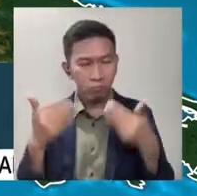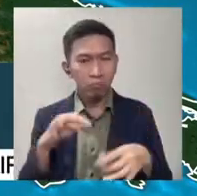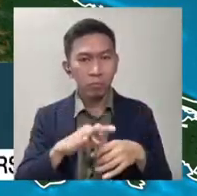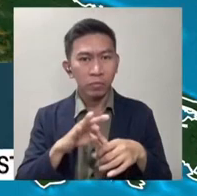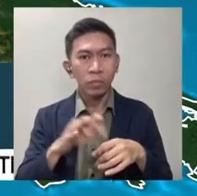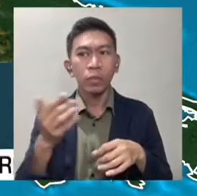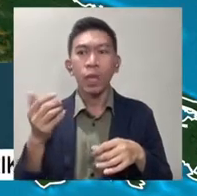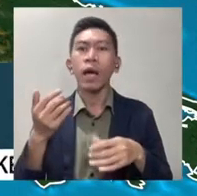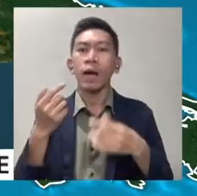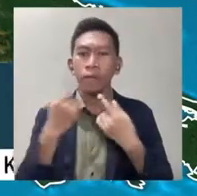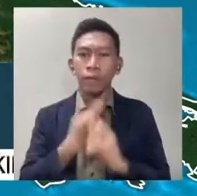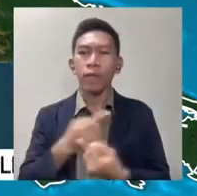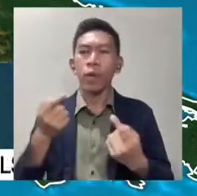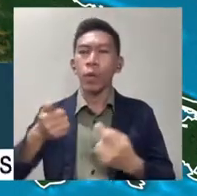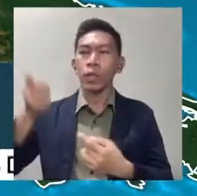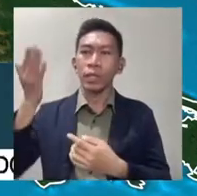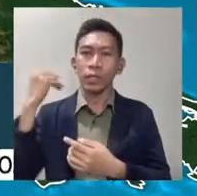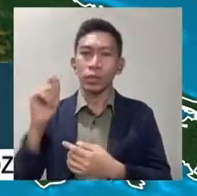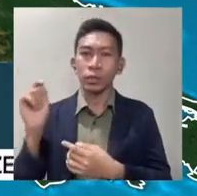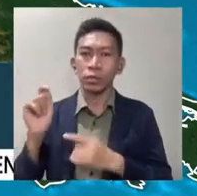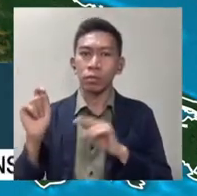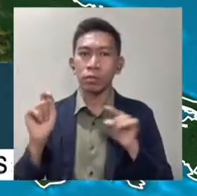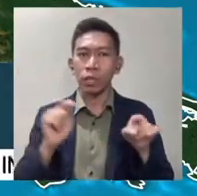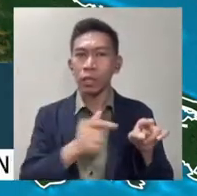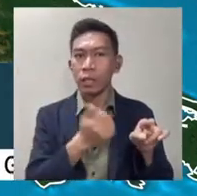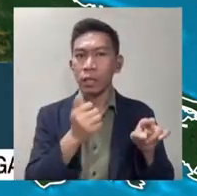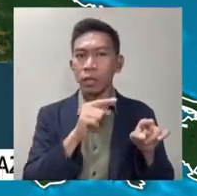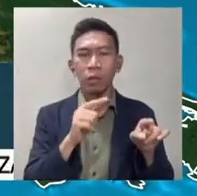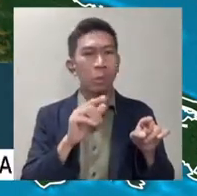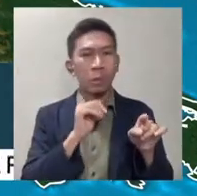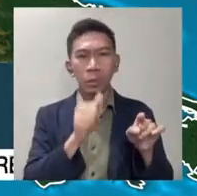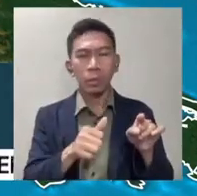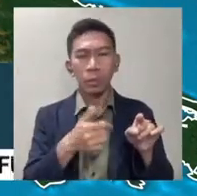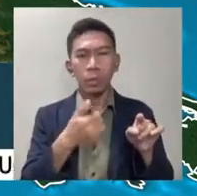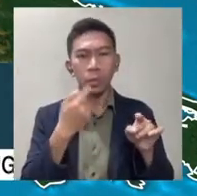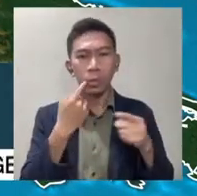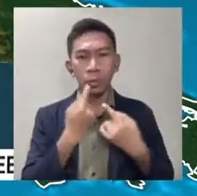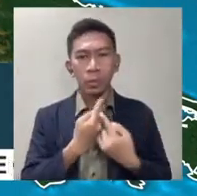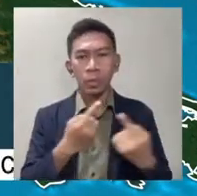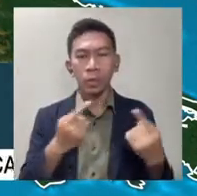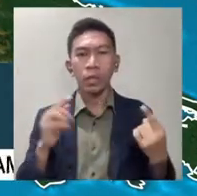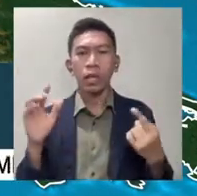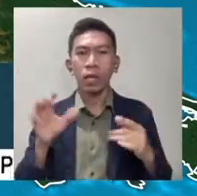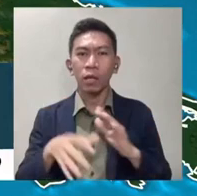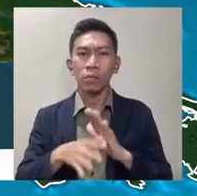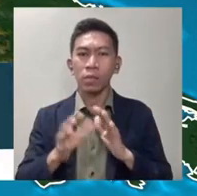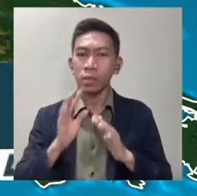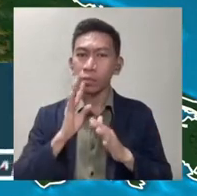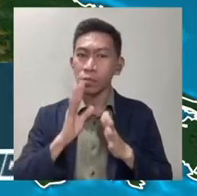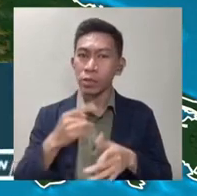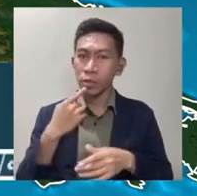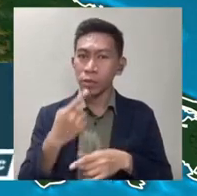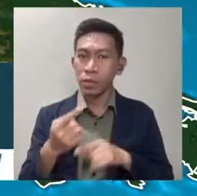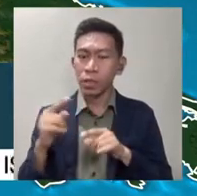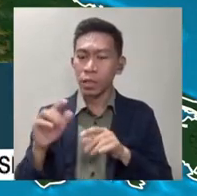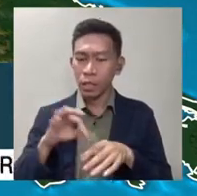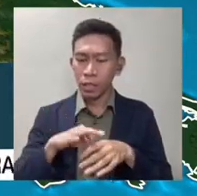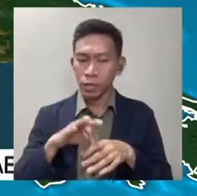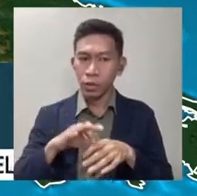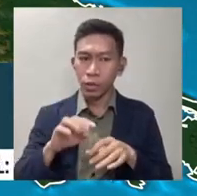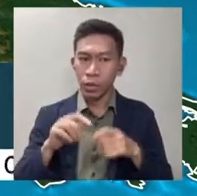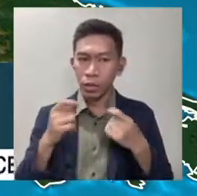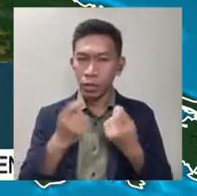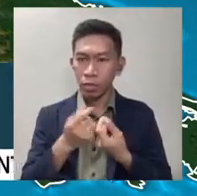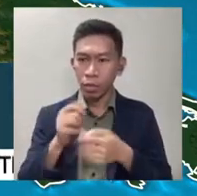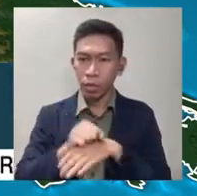on Tuesday, but Nag-Uma was not. Attorney John Rick Claudianco, COMELEC spokesperson, said the election team and its escorts proceeded